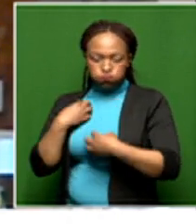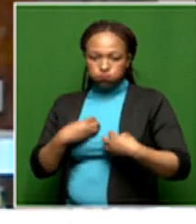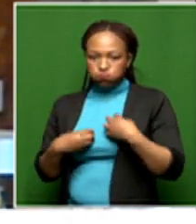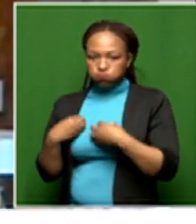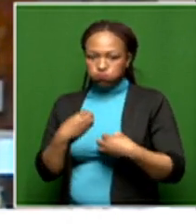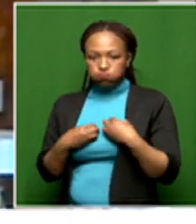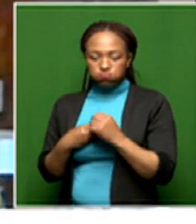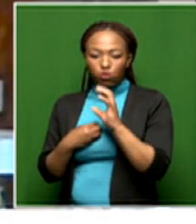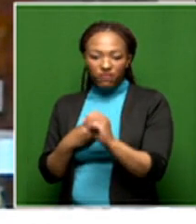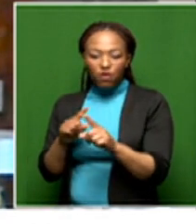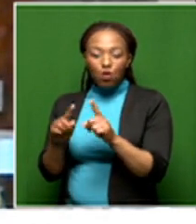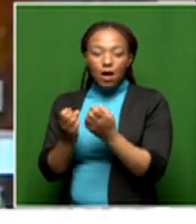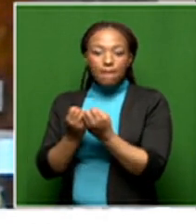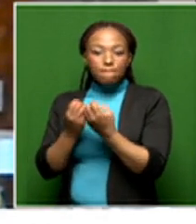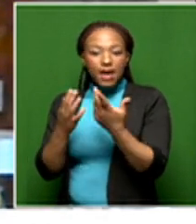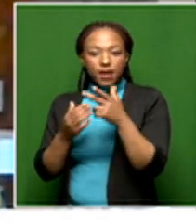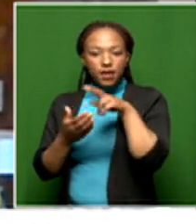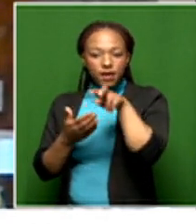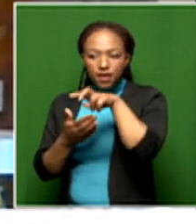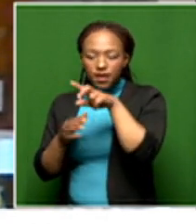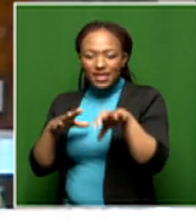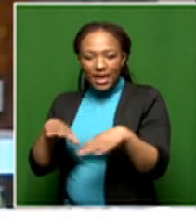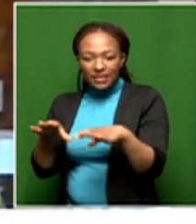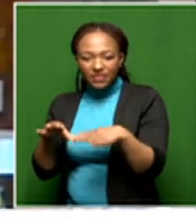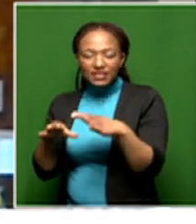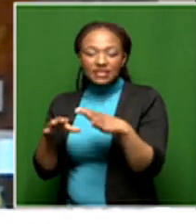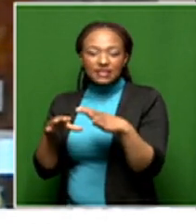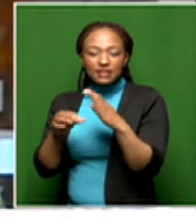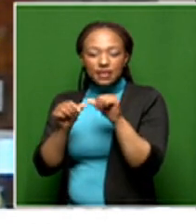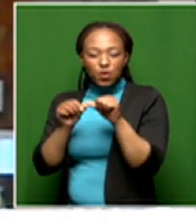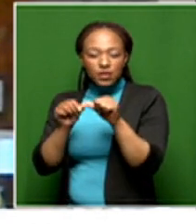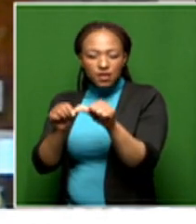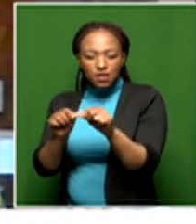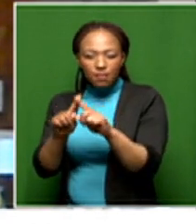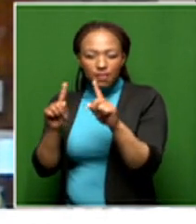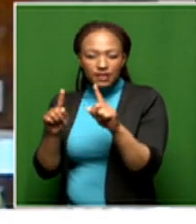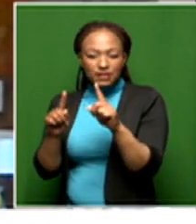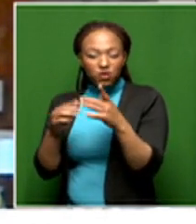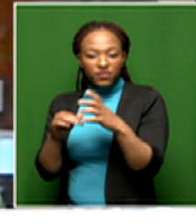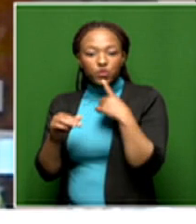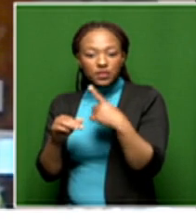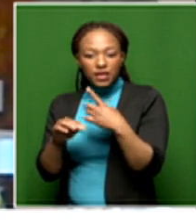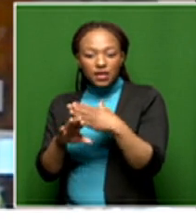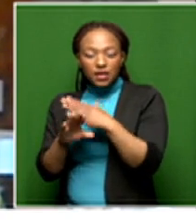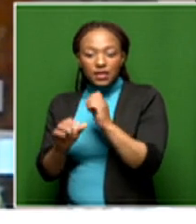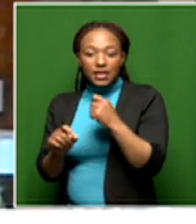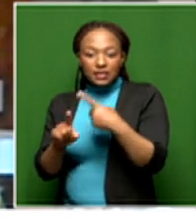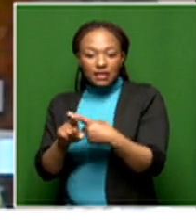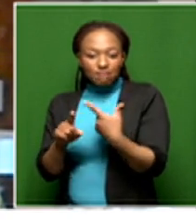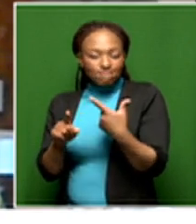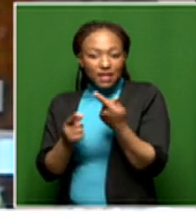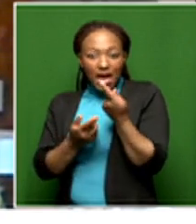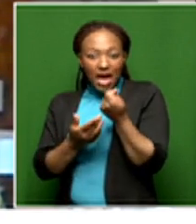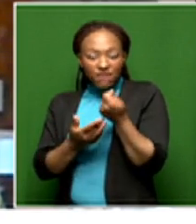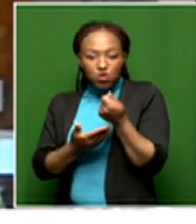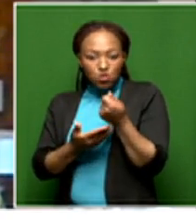where, many of the tourism activities continue with having overheads of cost, building maintenance, etc., there's just simply no revenue